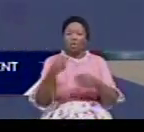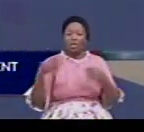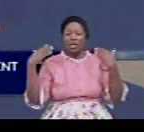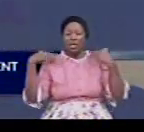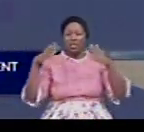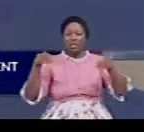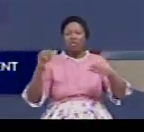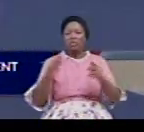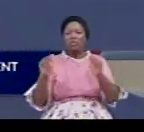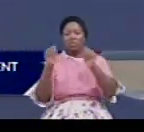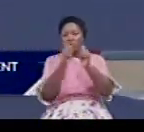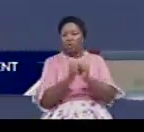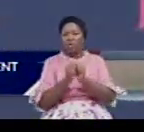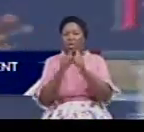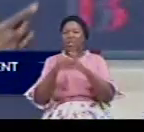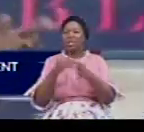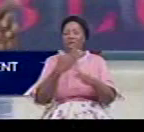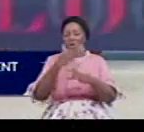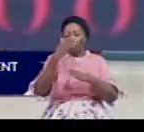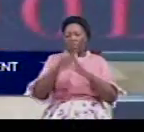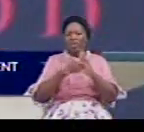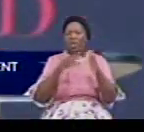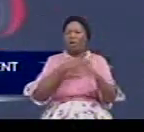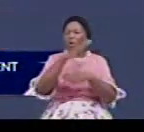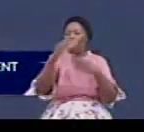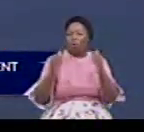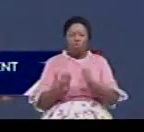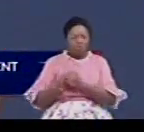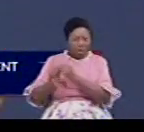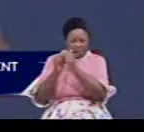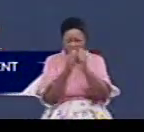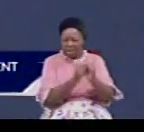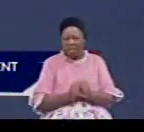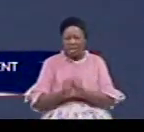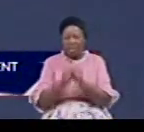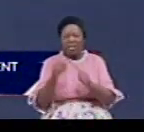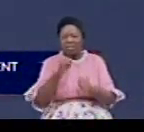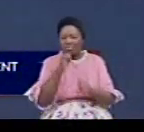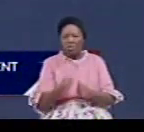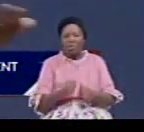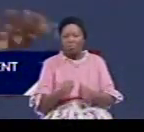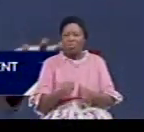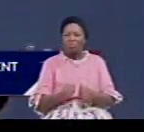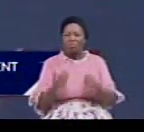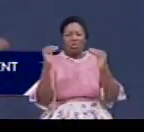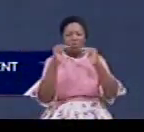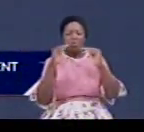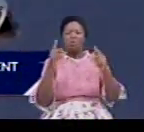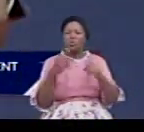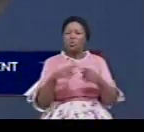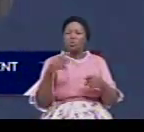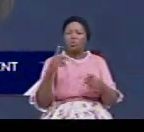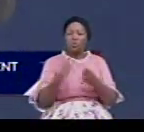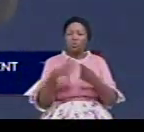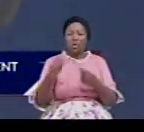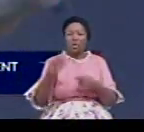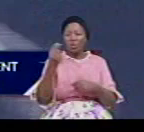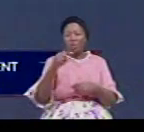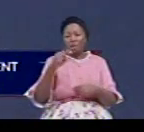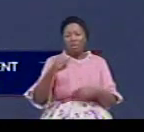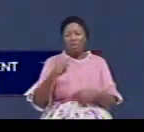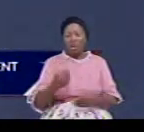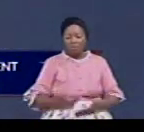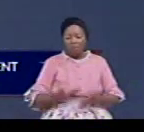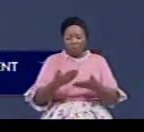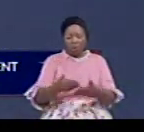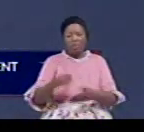their totality, they're not equal to the only begotten son. God could have sacrificed an angel